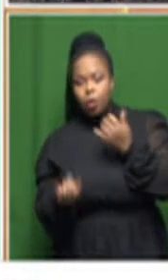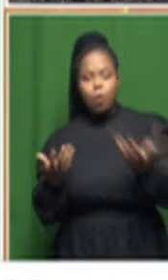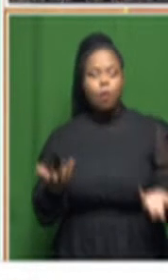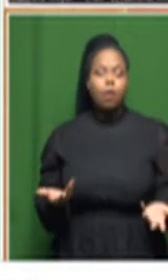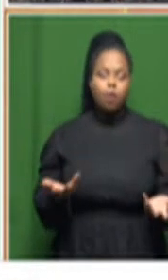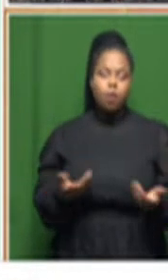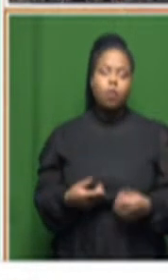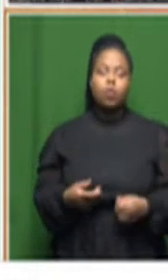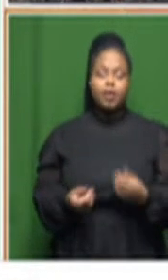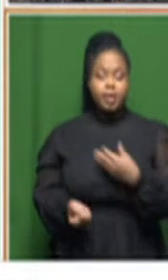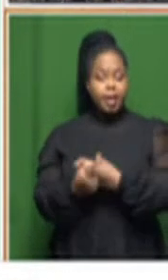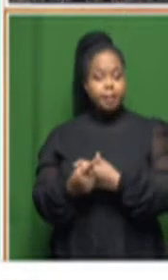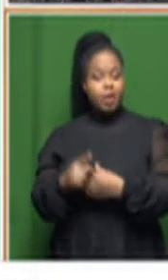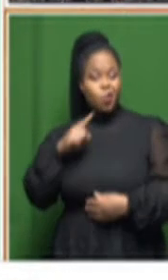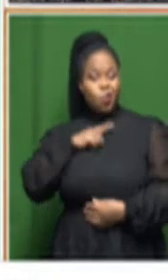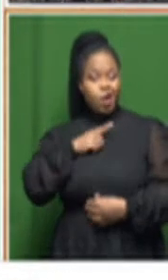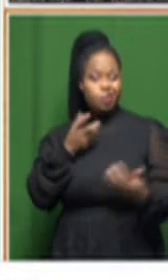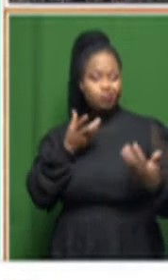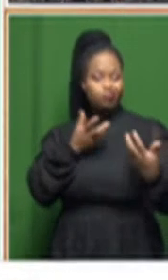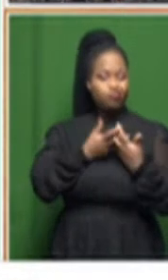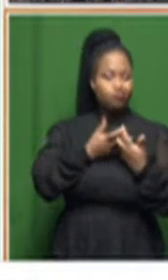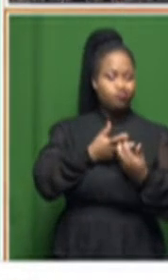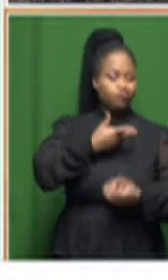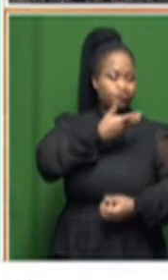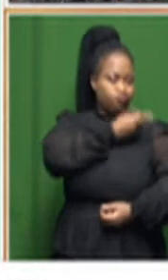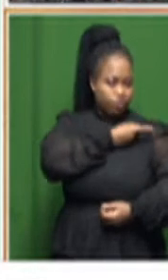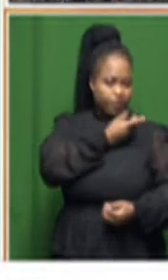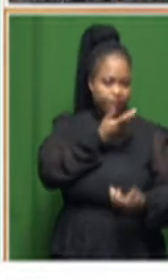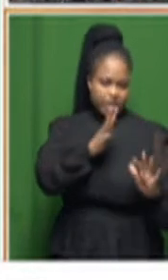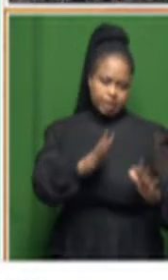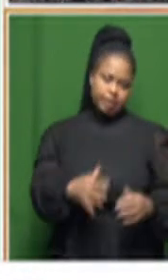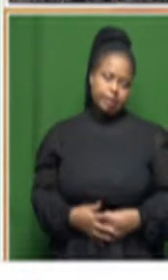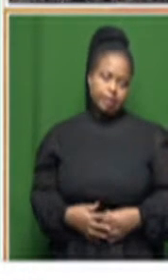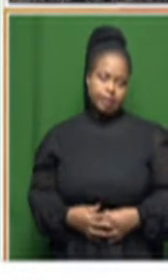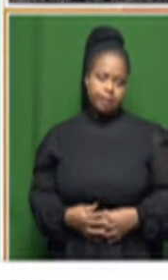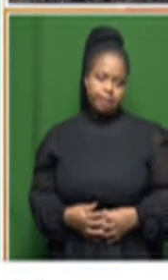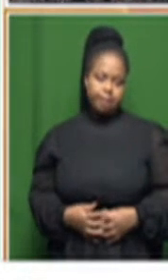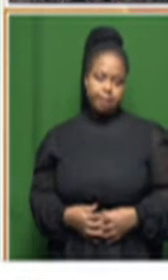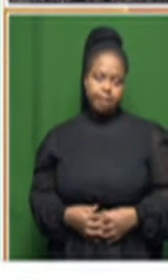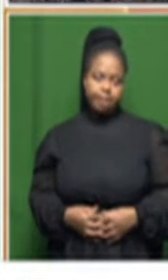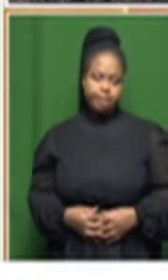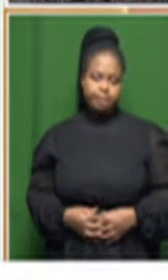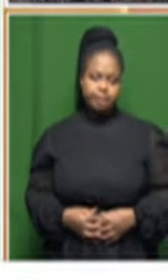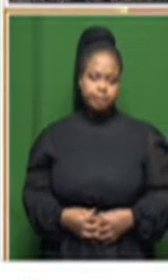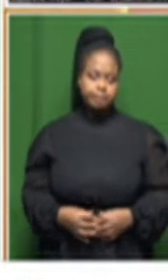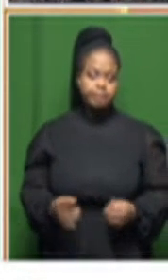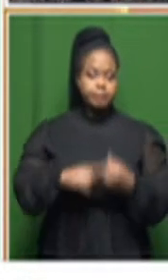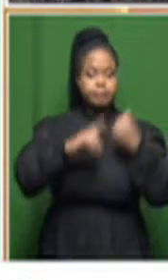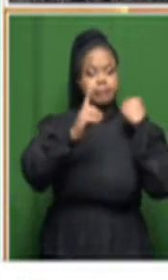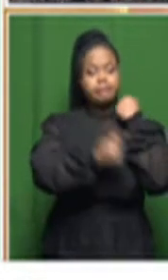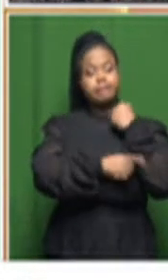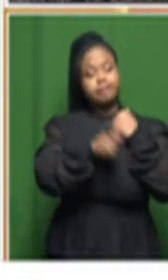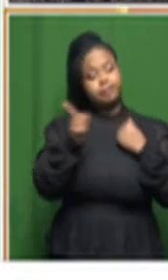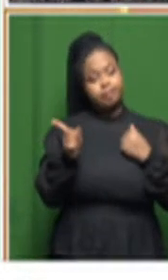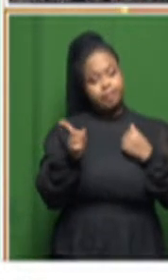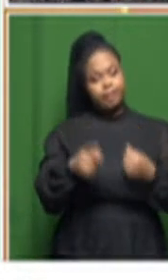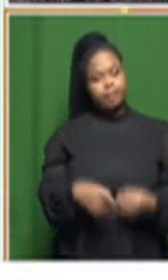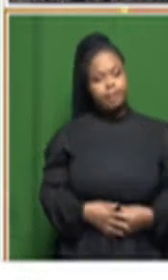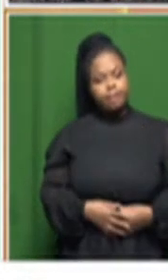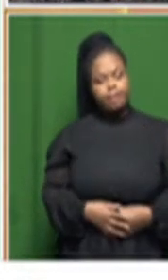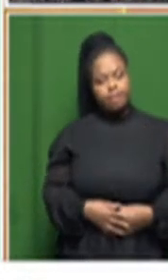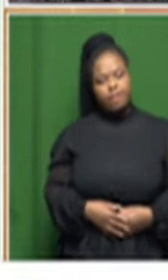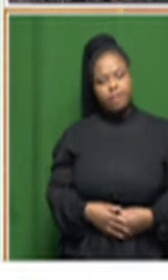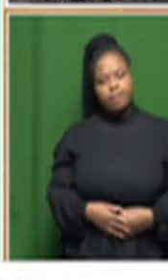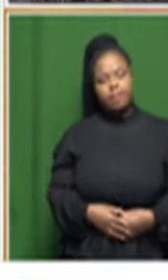been as a result of the vaccine. Then the last one is indeterminate